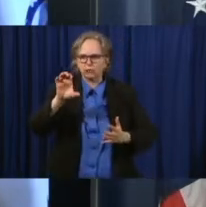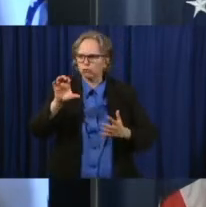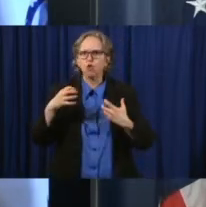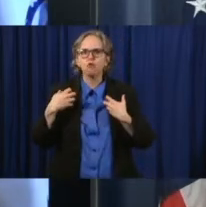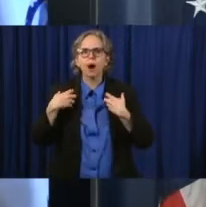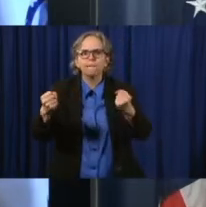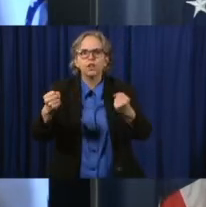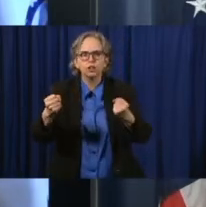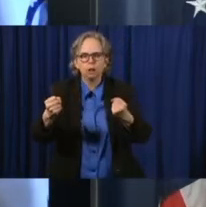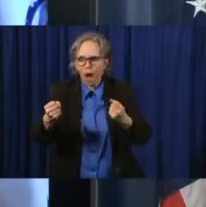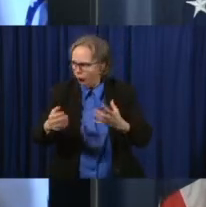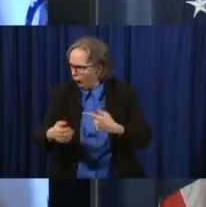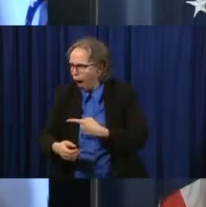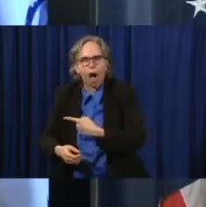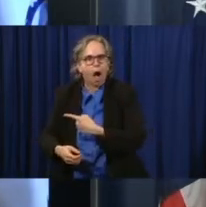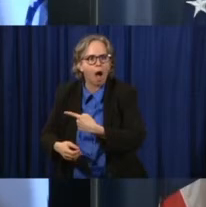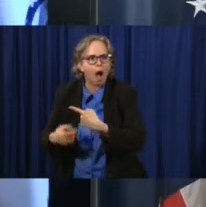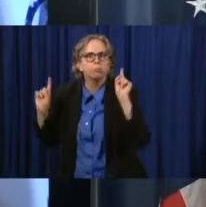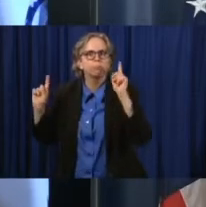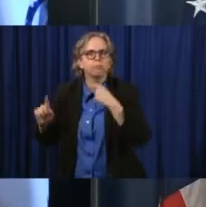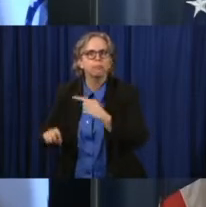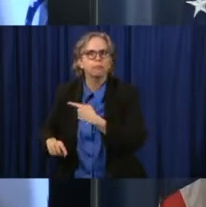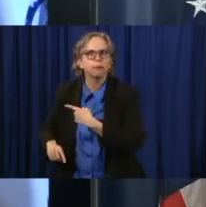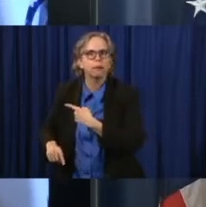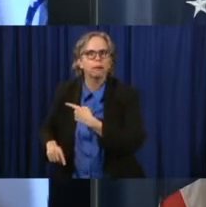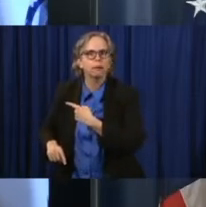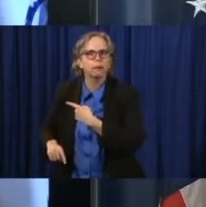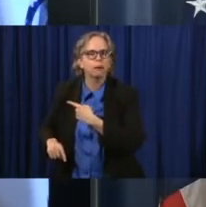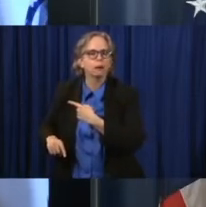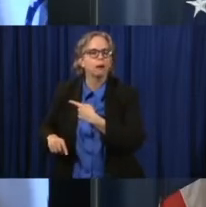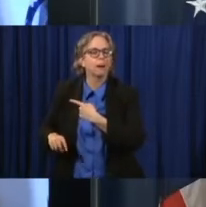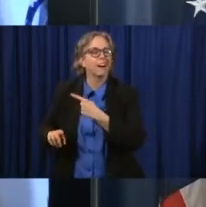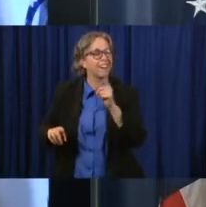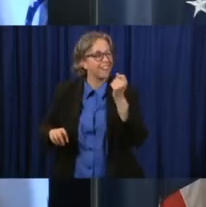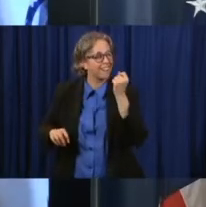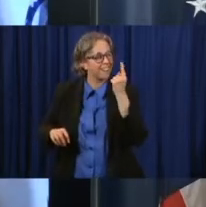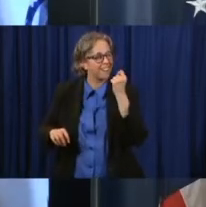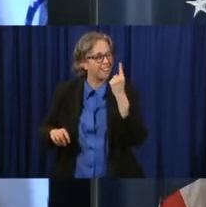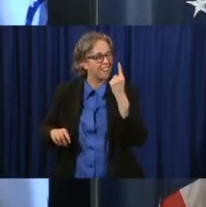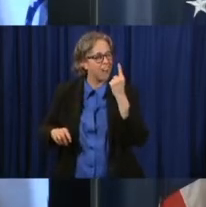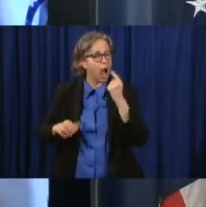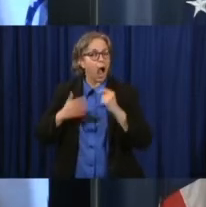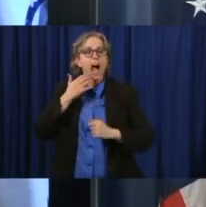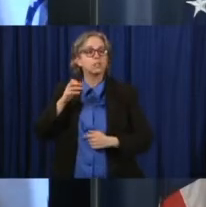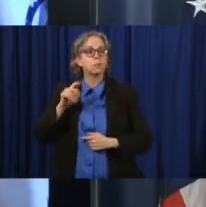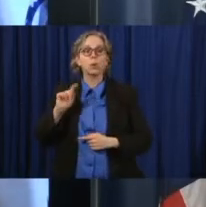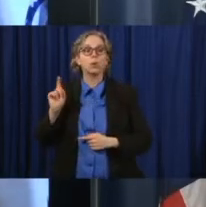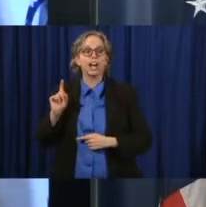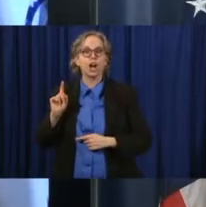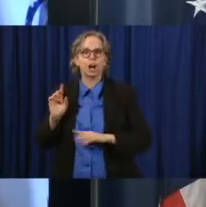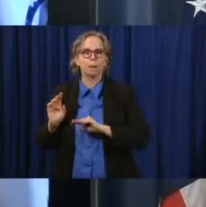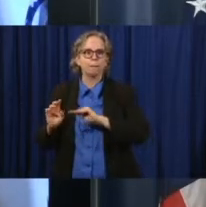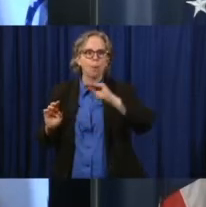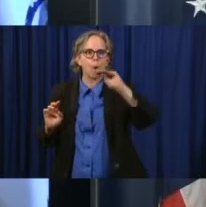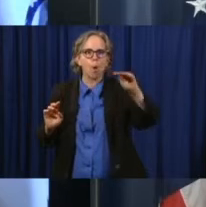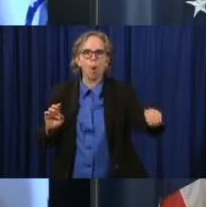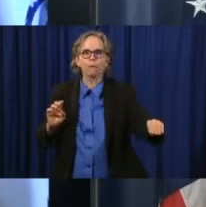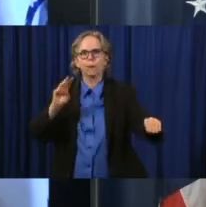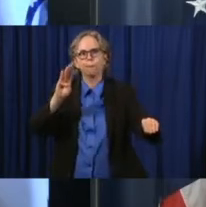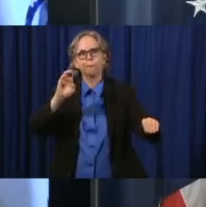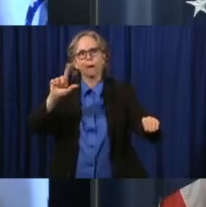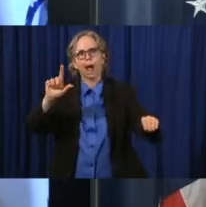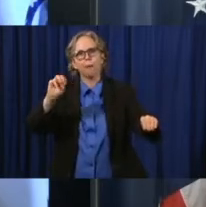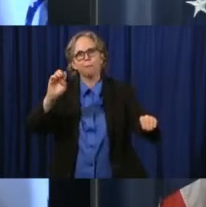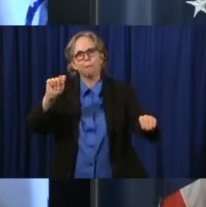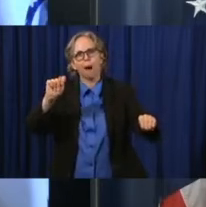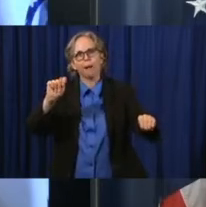That's obviously the goal. But our hotspot now is Belmont Correctional Institution. So we've done some things like surge